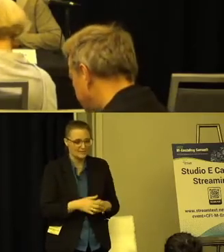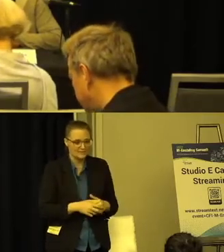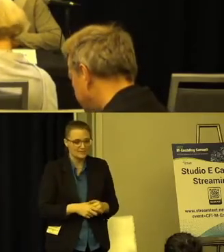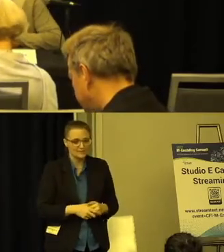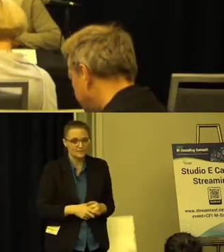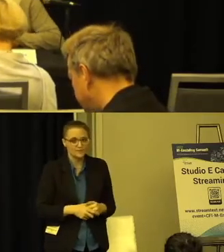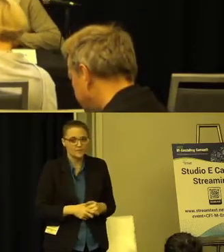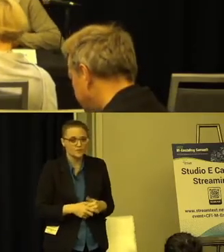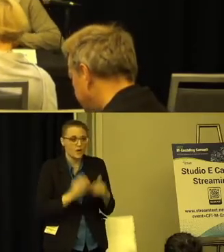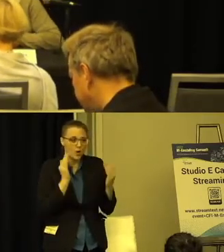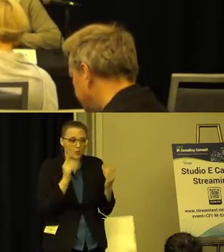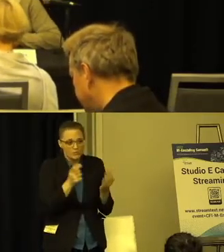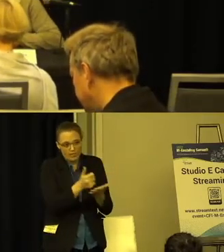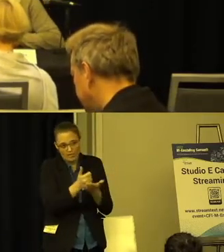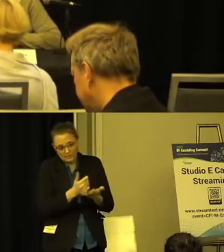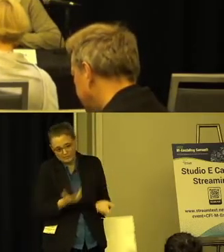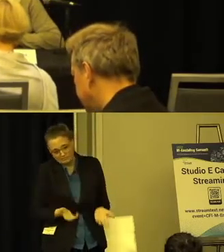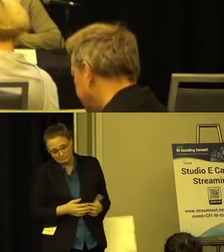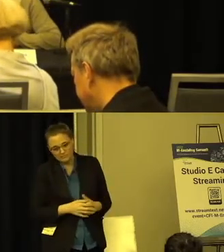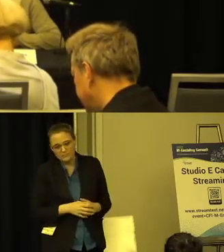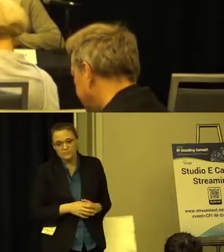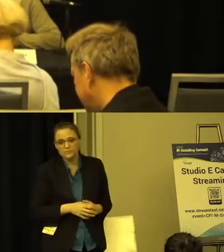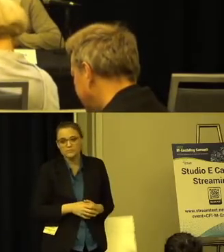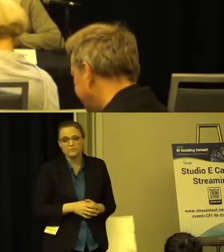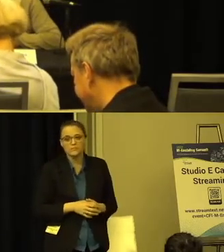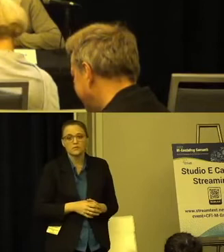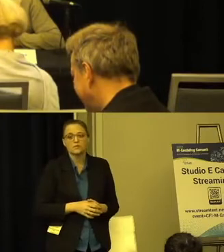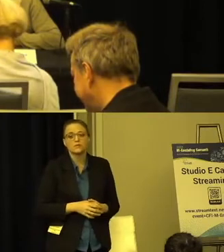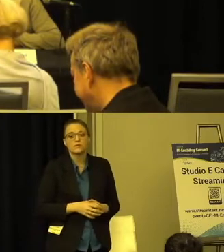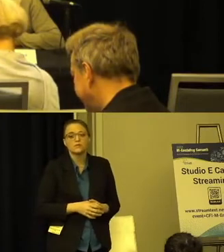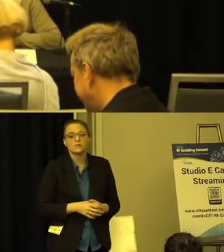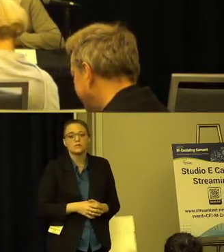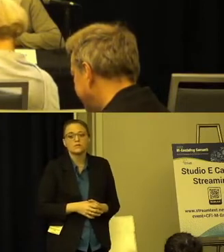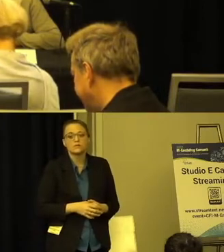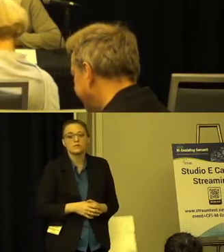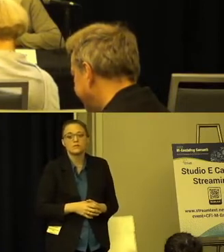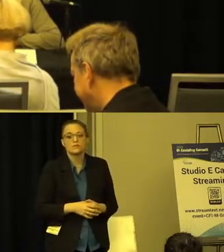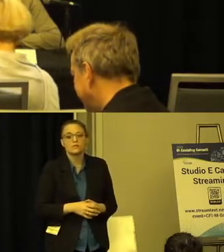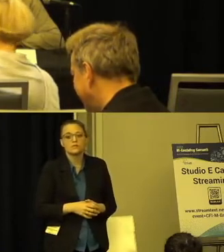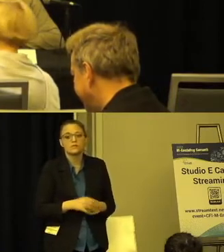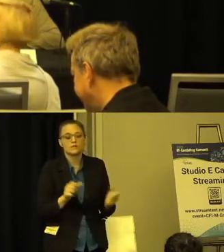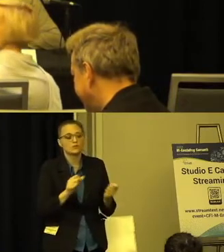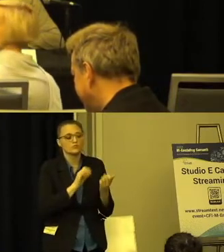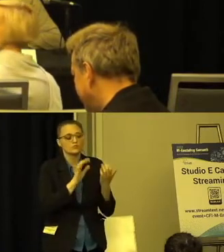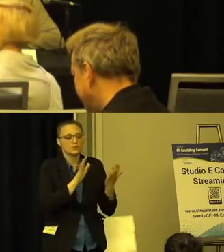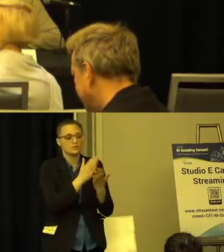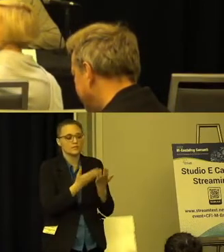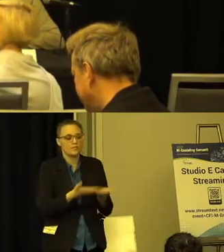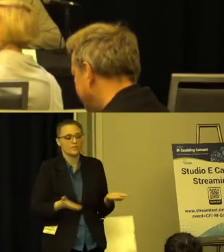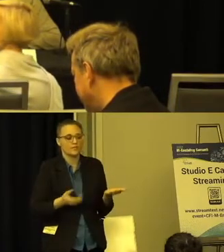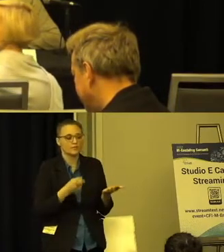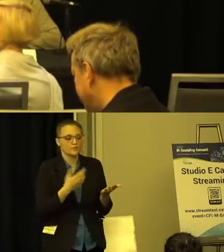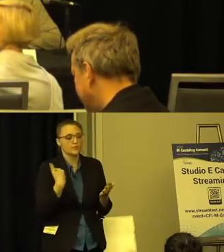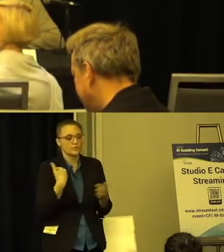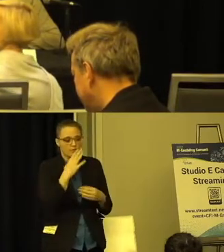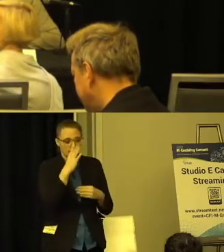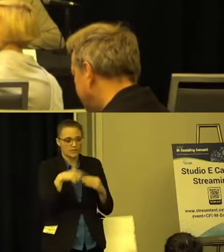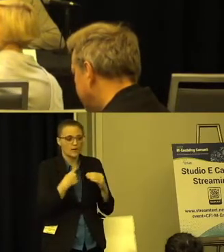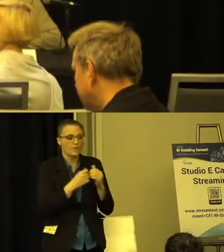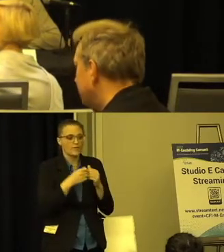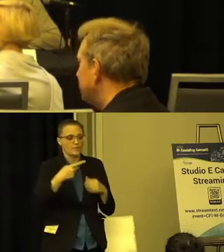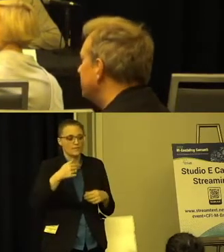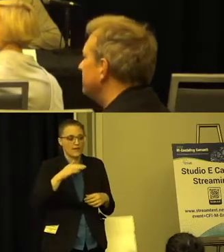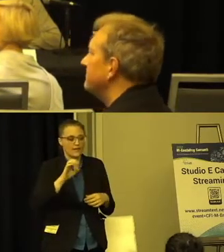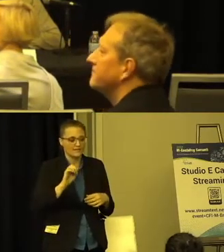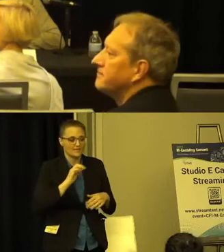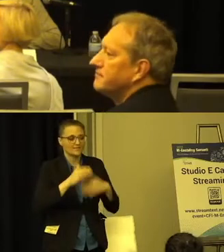And so I hoped you could help. And it's on it addresses some of what you were getting at with the pace